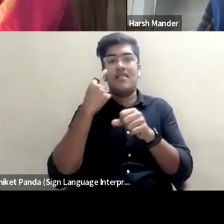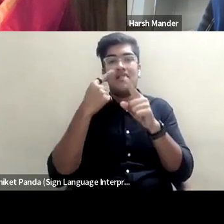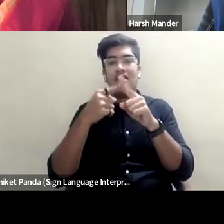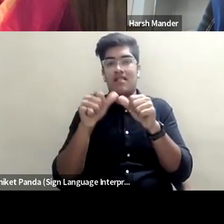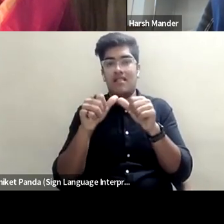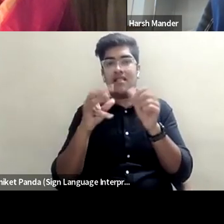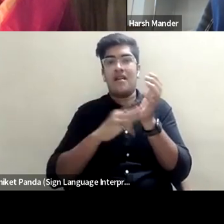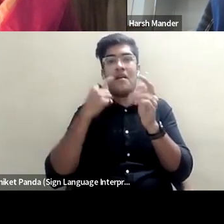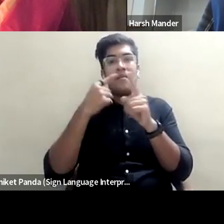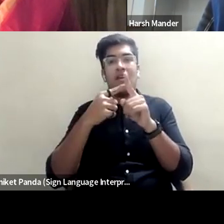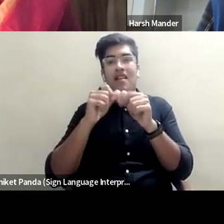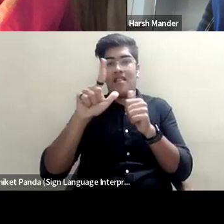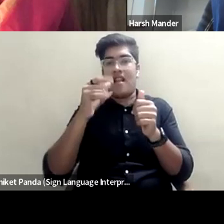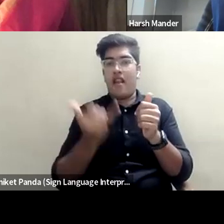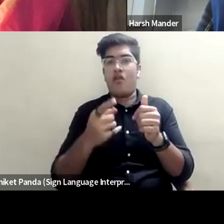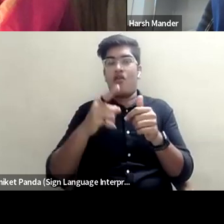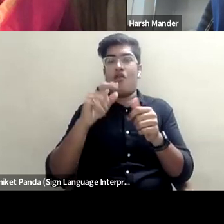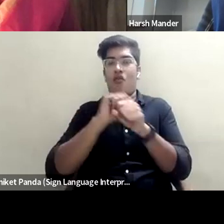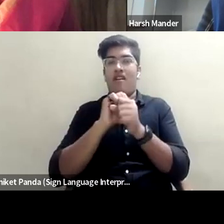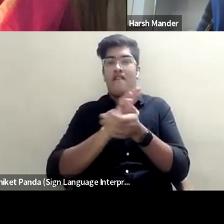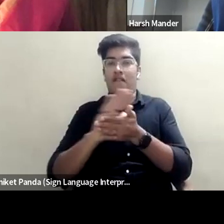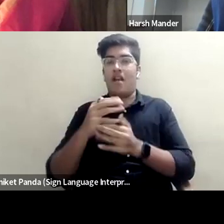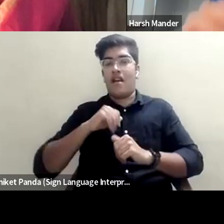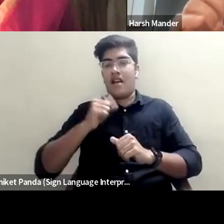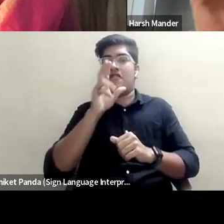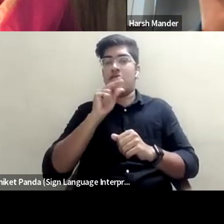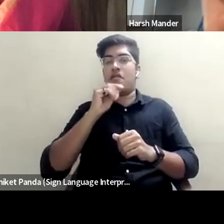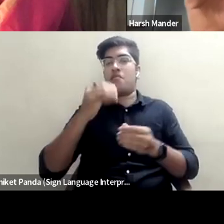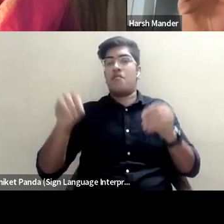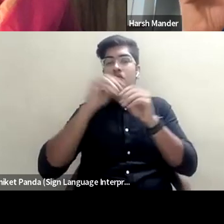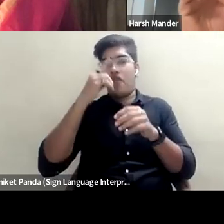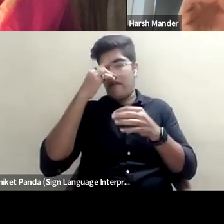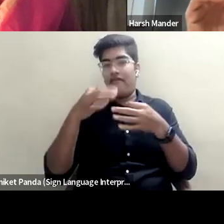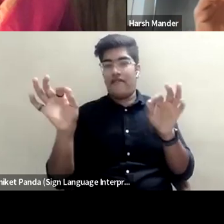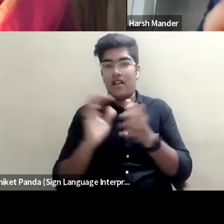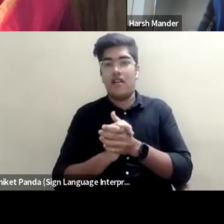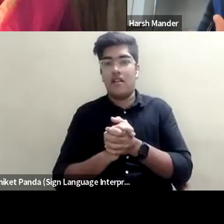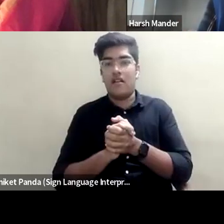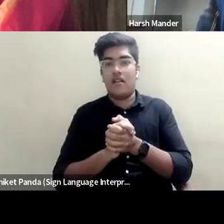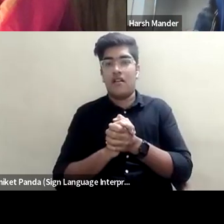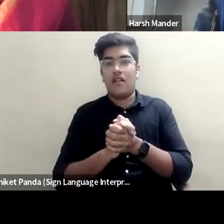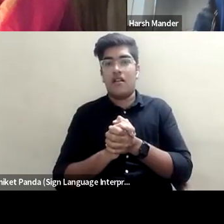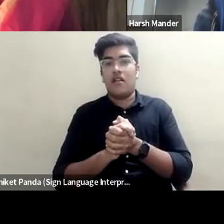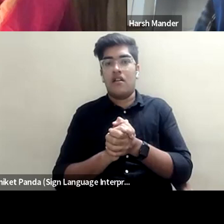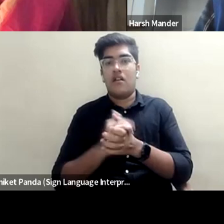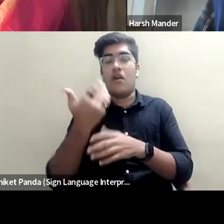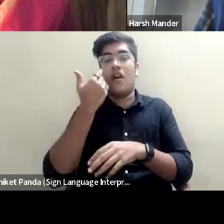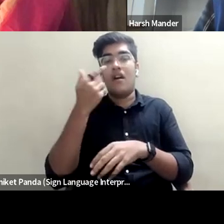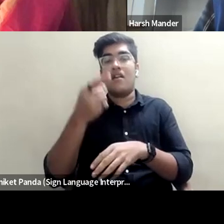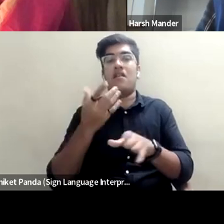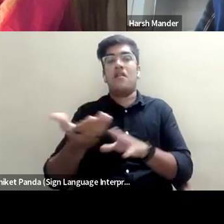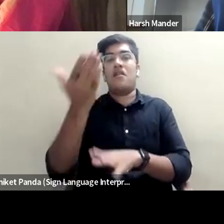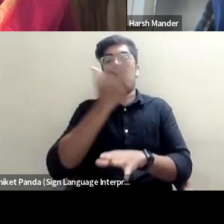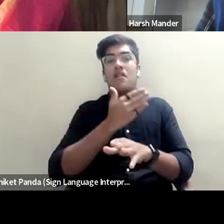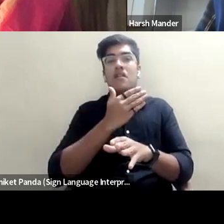more freely. I have, the judgment that she has given on, on